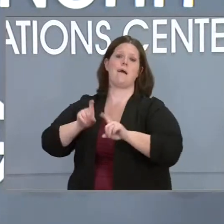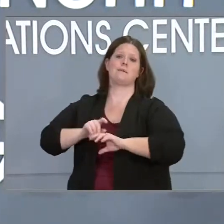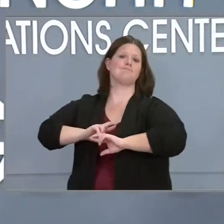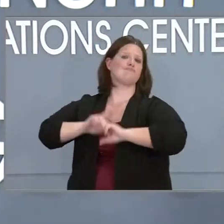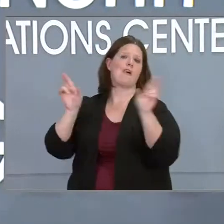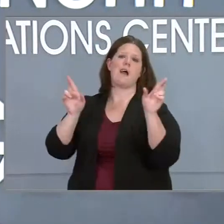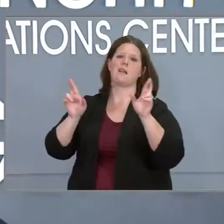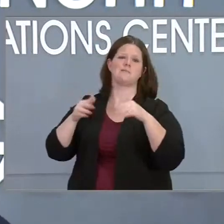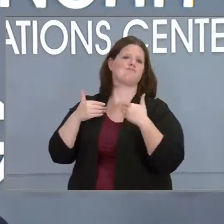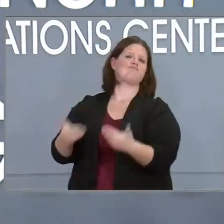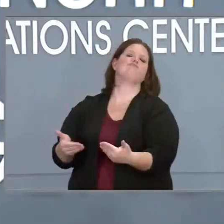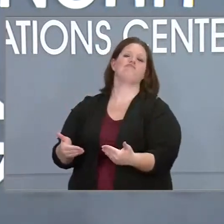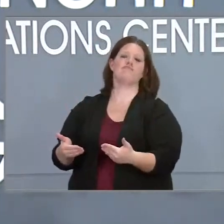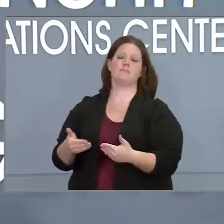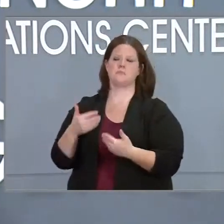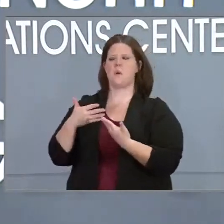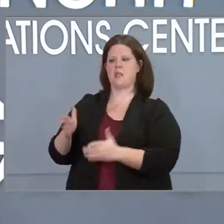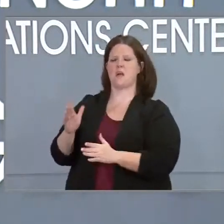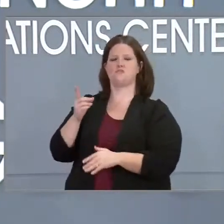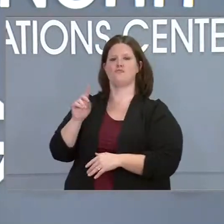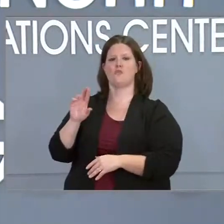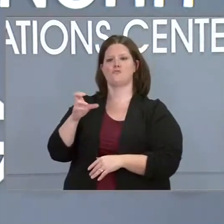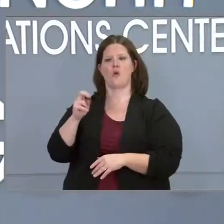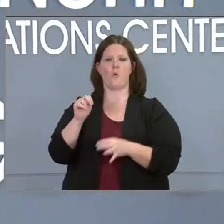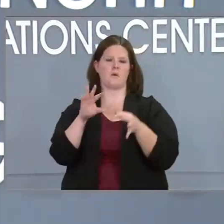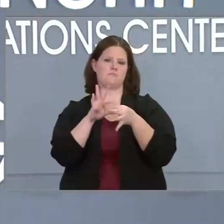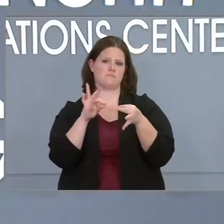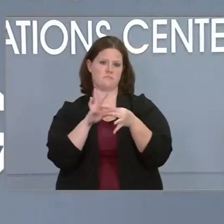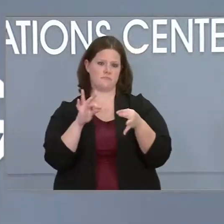address the PCR turnaround issue.